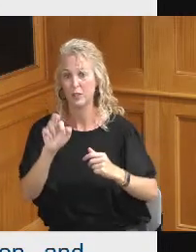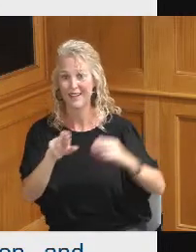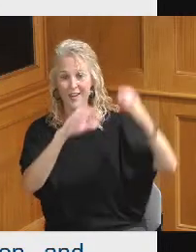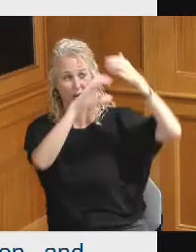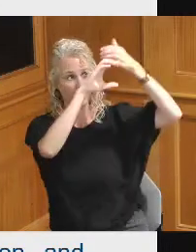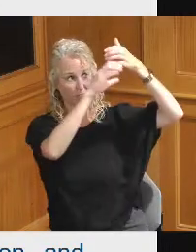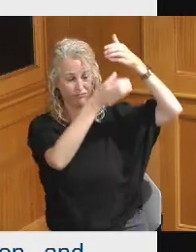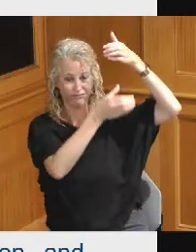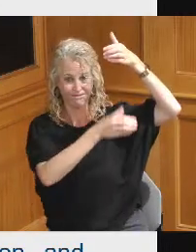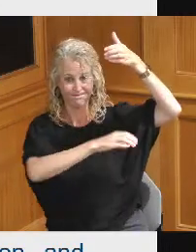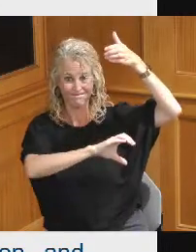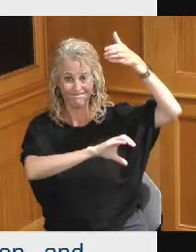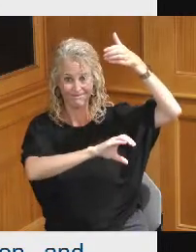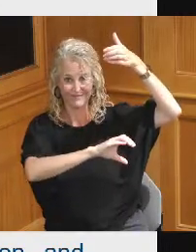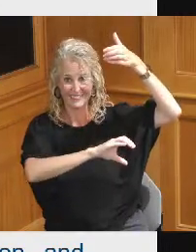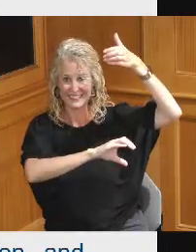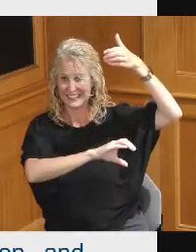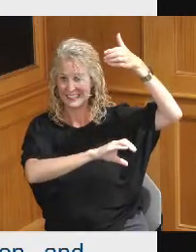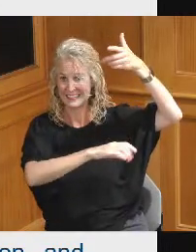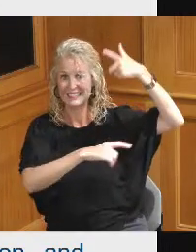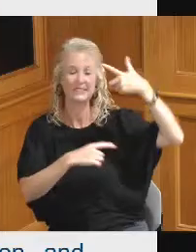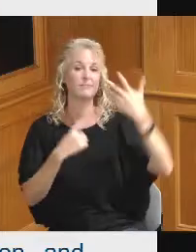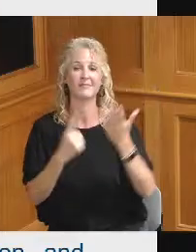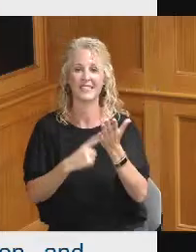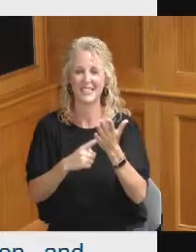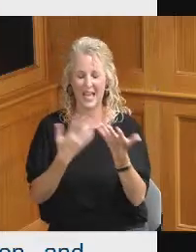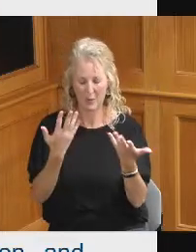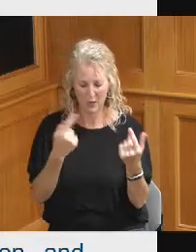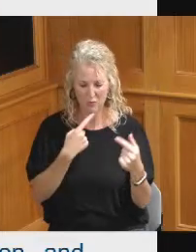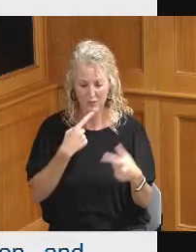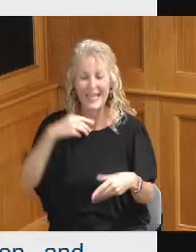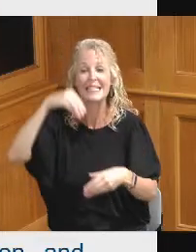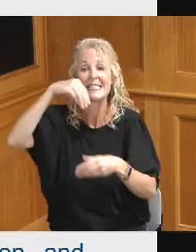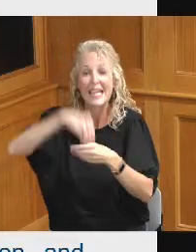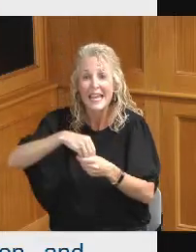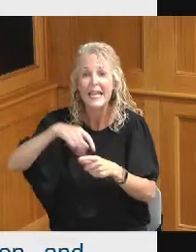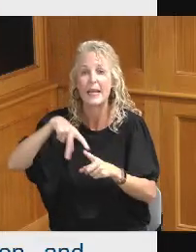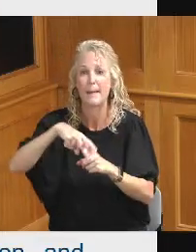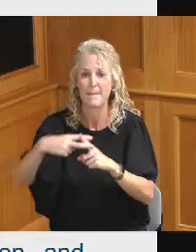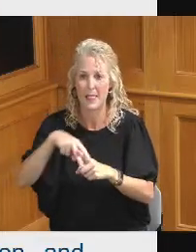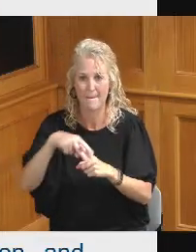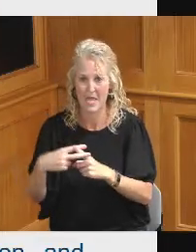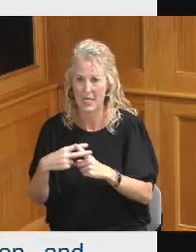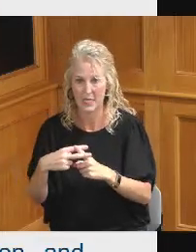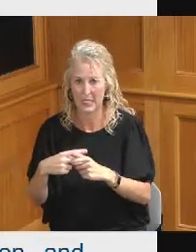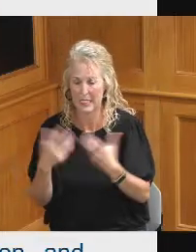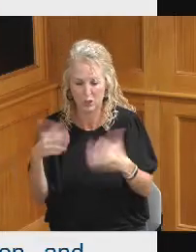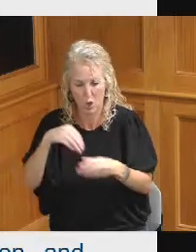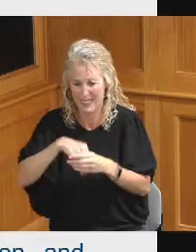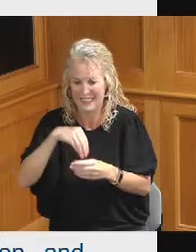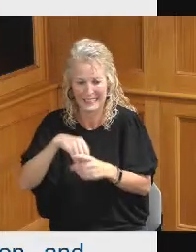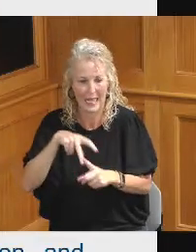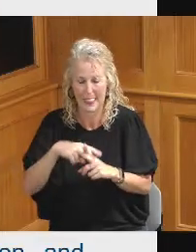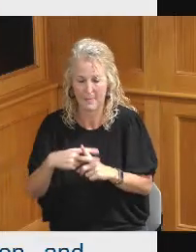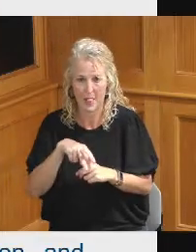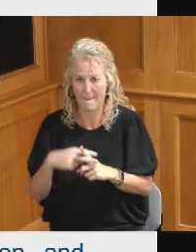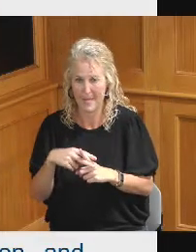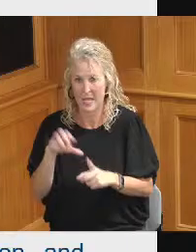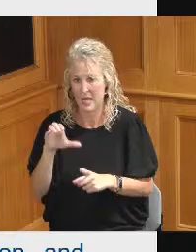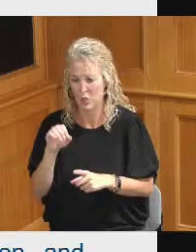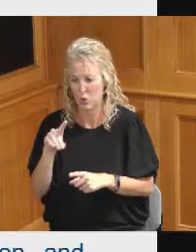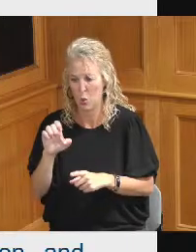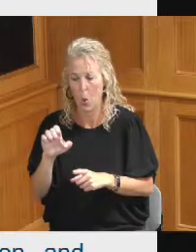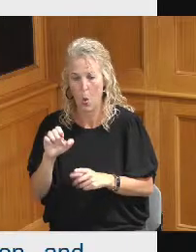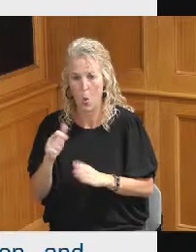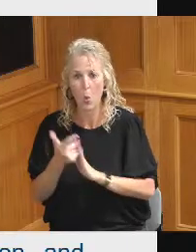it is in the, which code? In the plumbing code, right? It's in the plumbing code, building code, but it's specifically in the plumbing